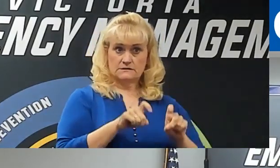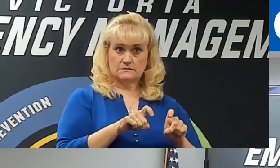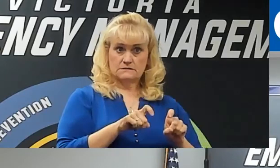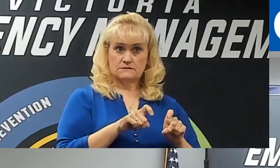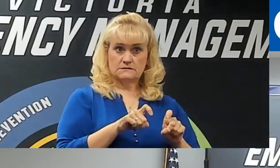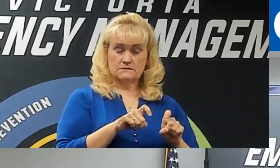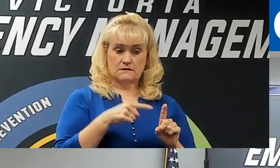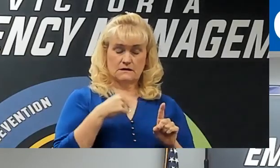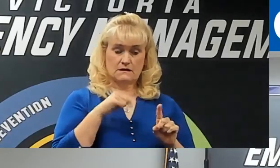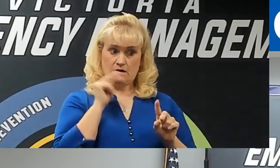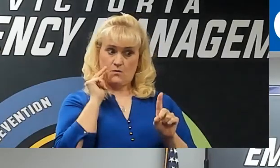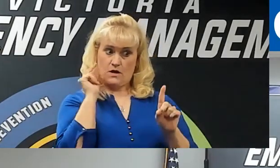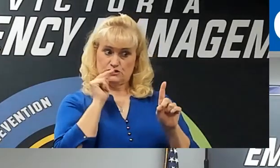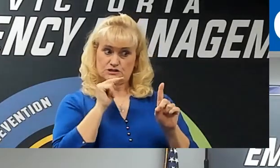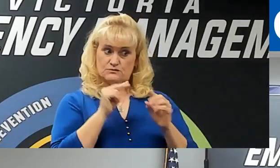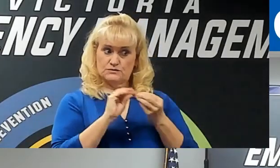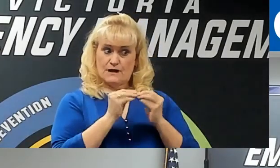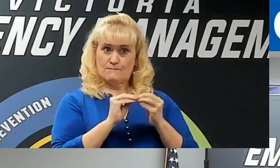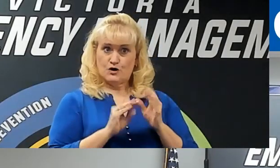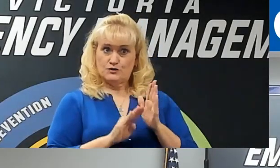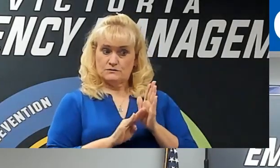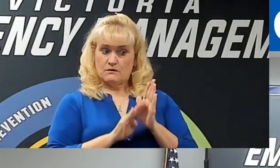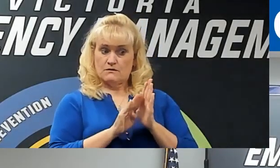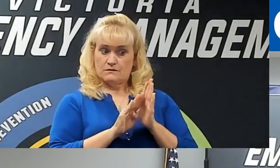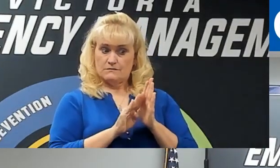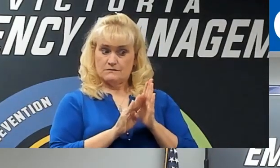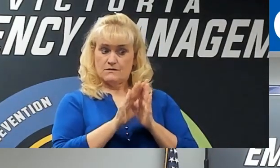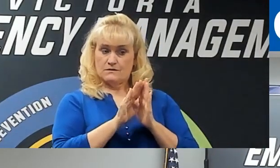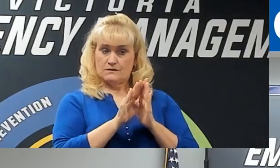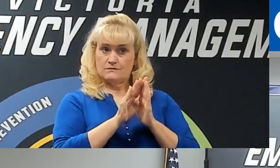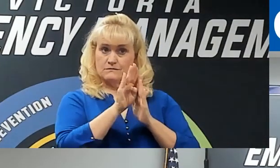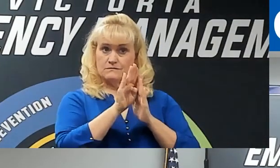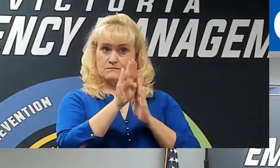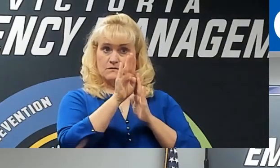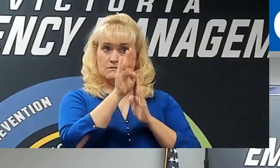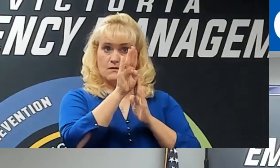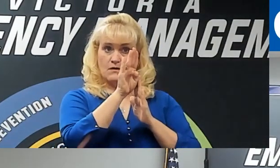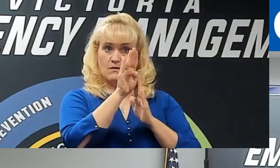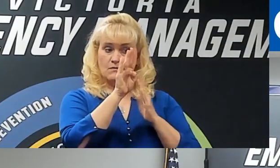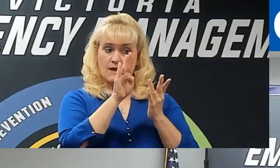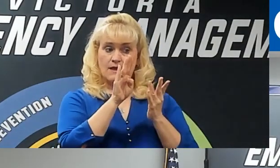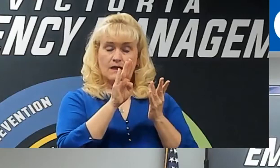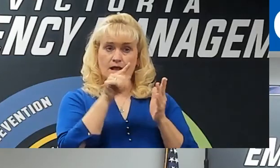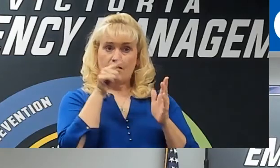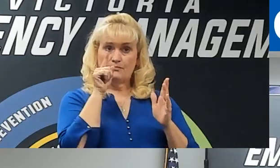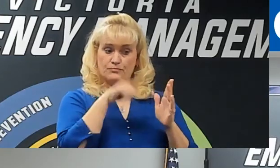testing, and I think when I was told we're a little bit above what the state